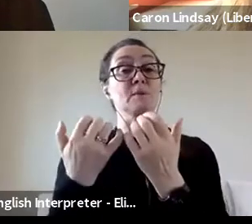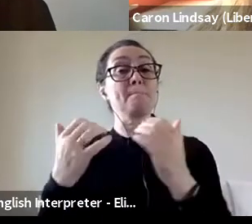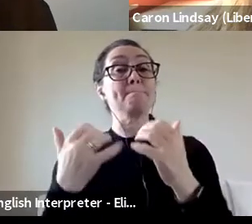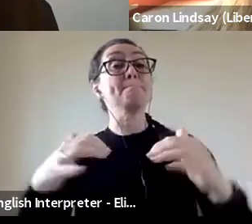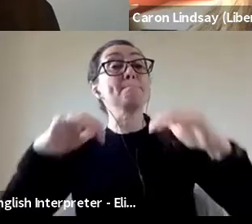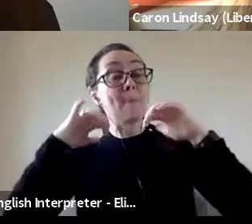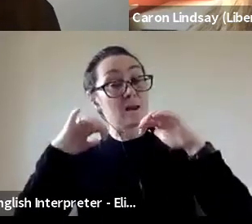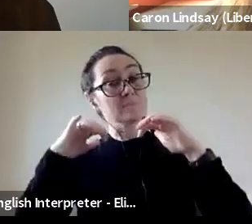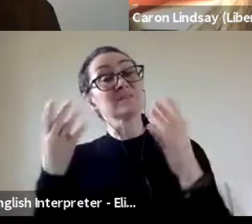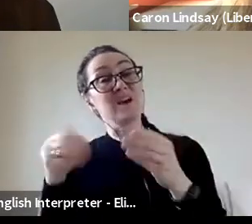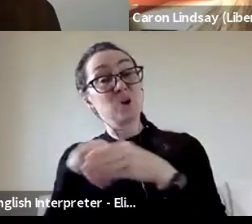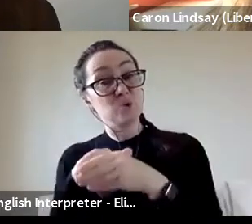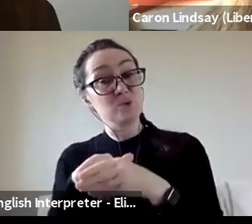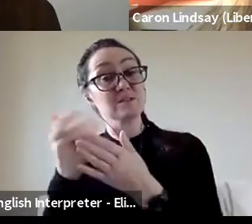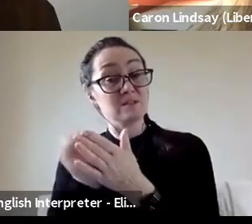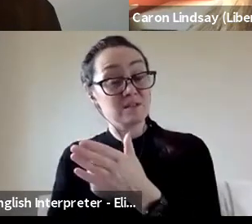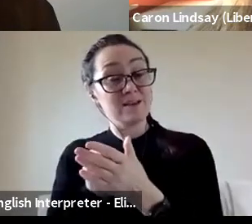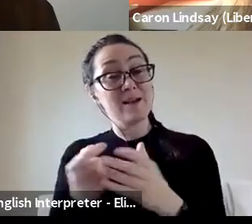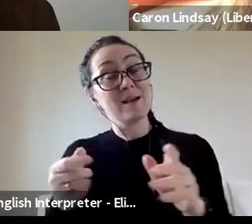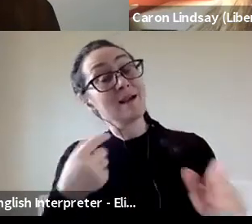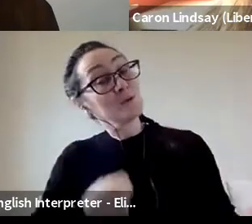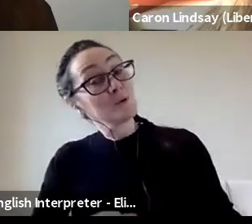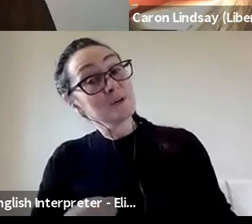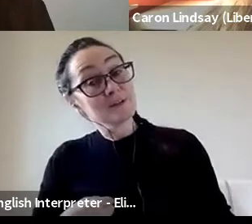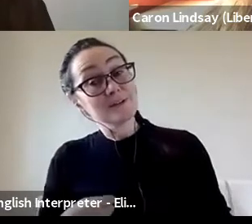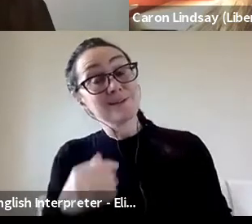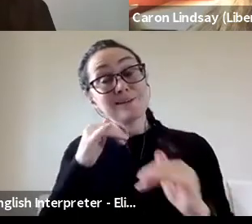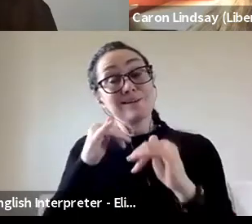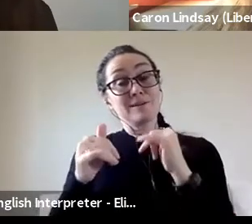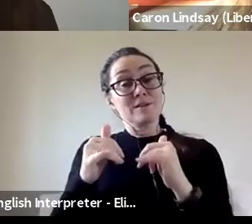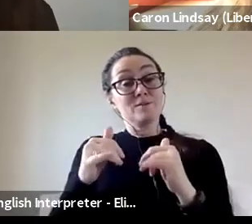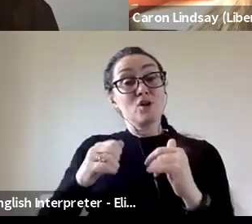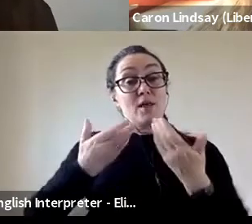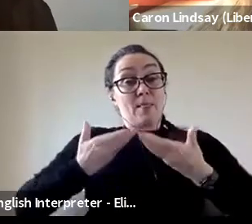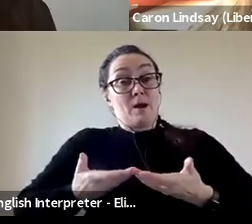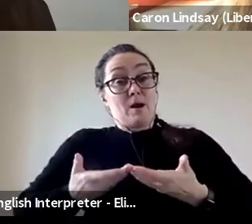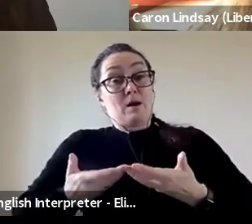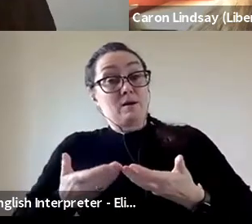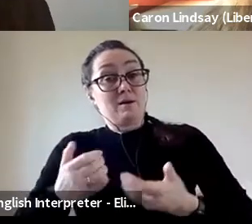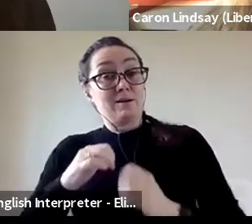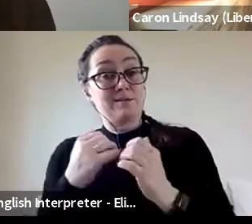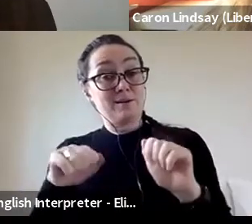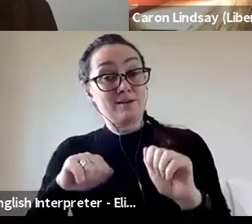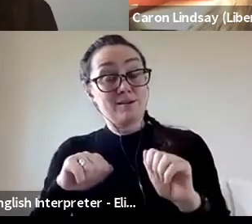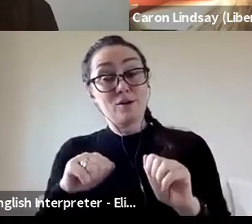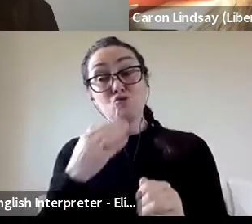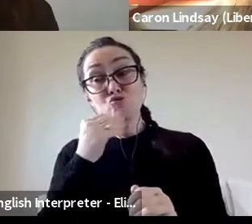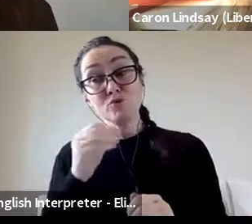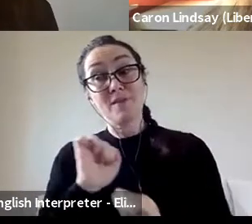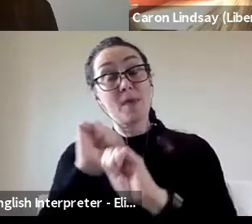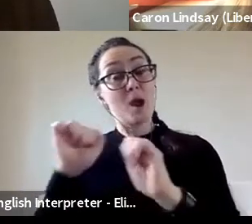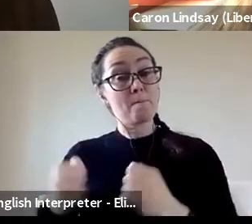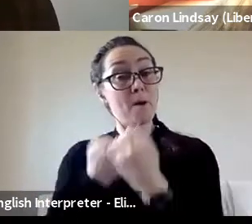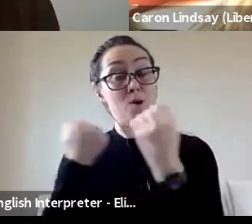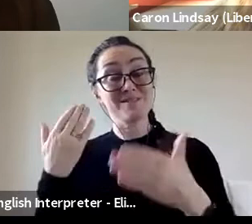think we have to be honest that there have been times when the Scottish Government, the current administration, haven't always used the powers that we do have, and